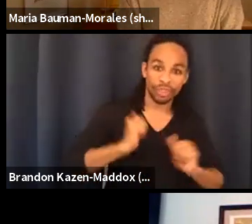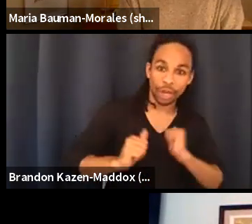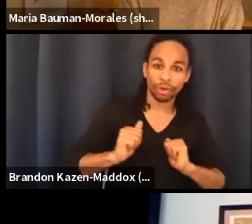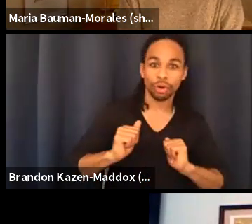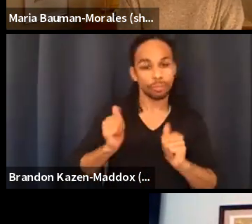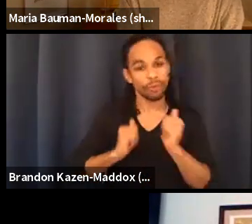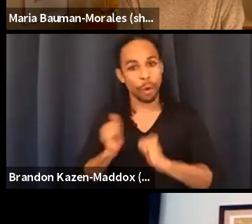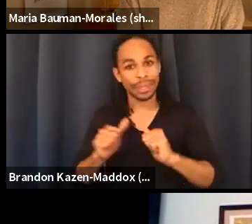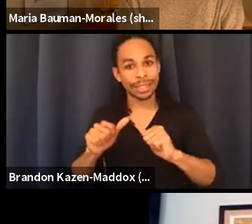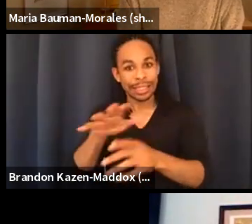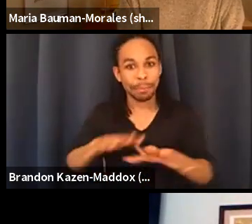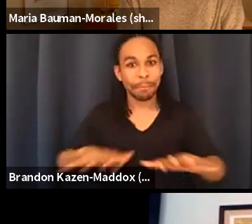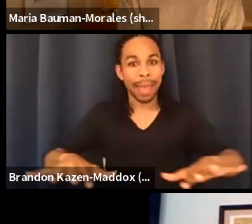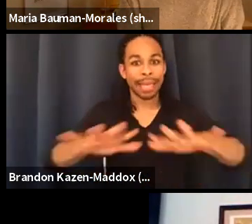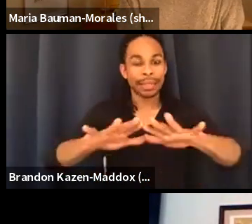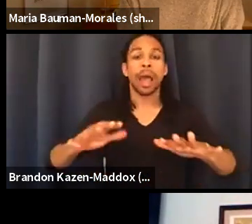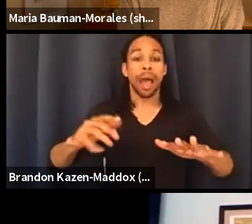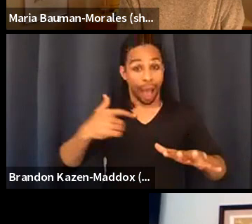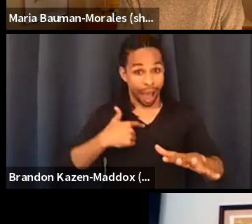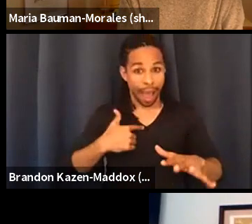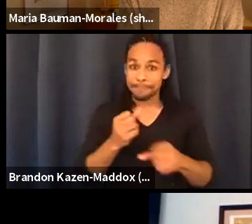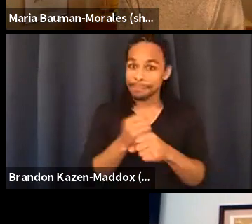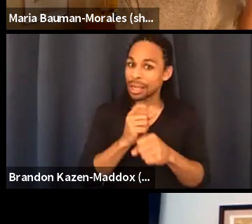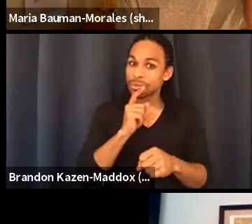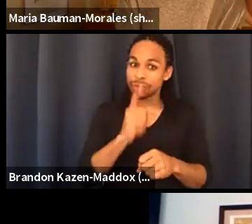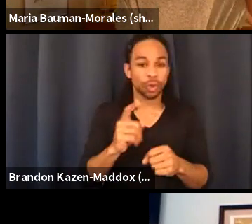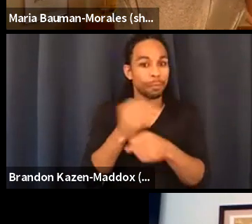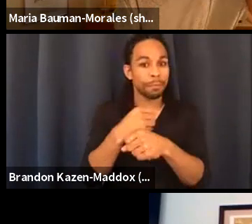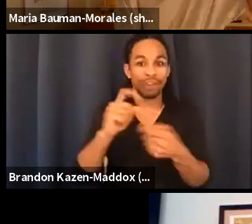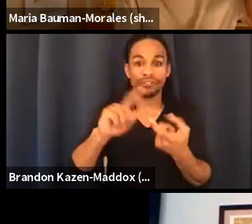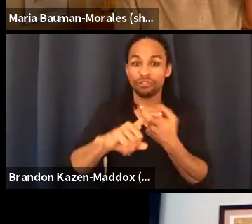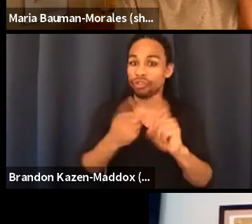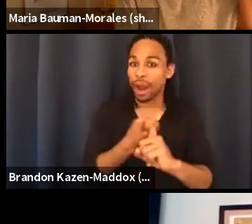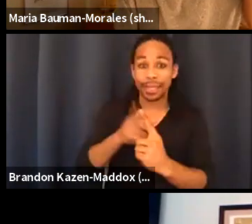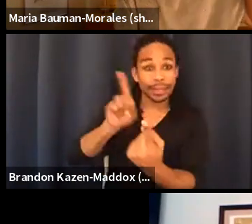Why? Because my show won't go up if not for them.